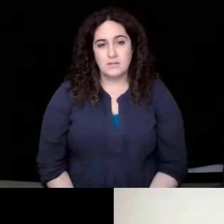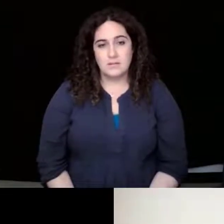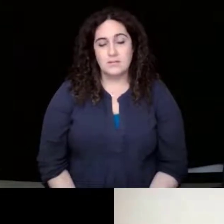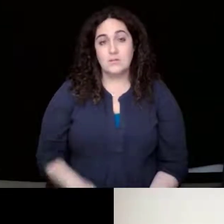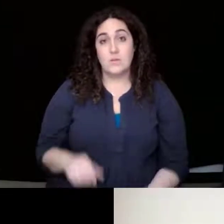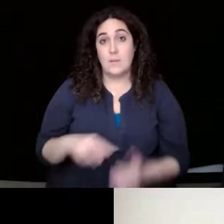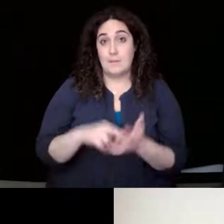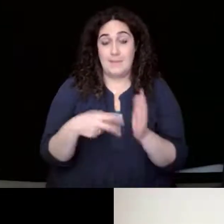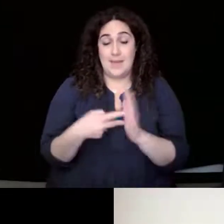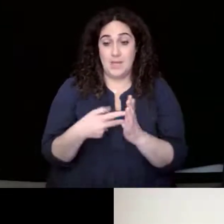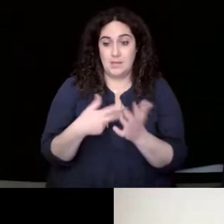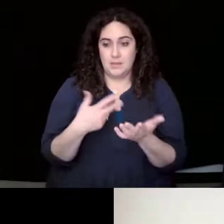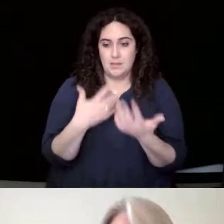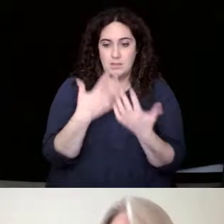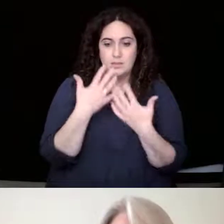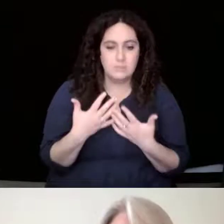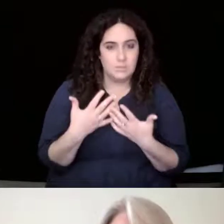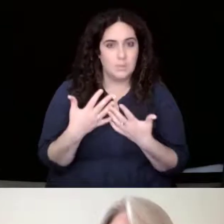inaccessible.